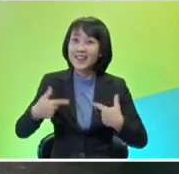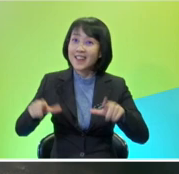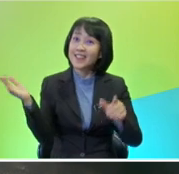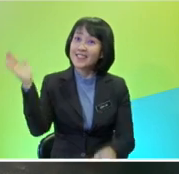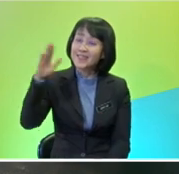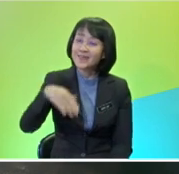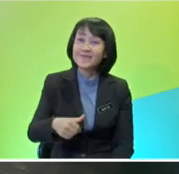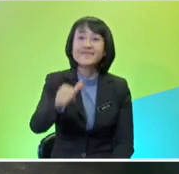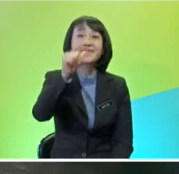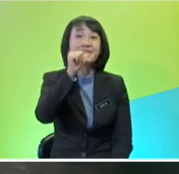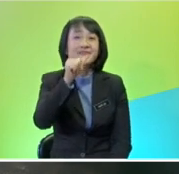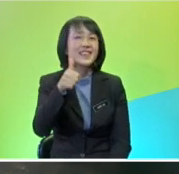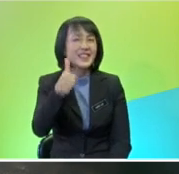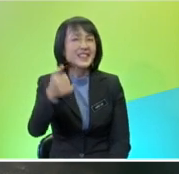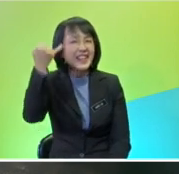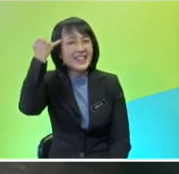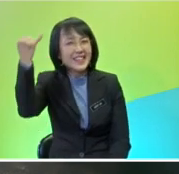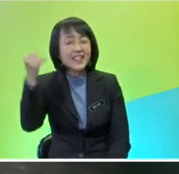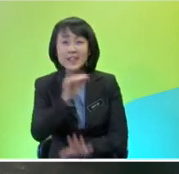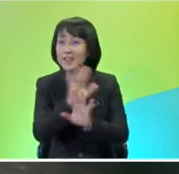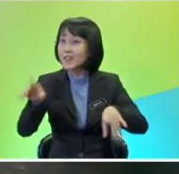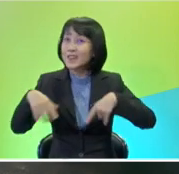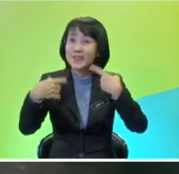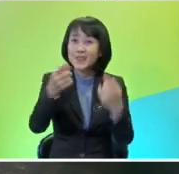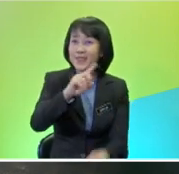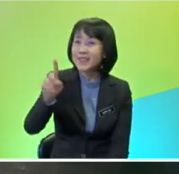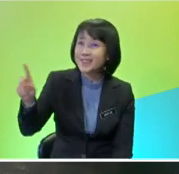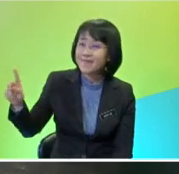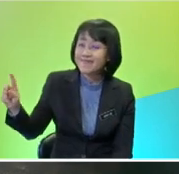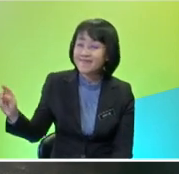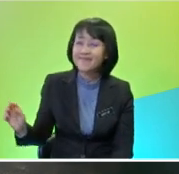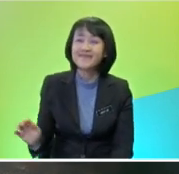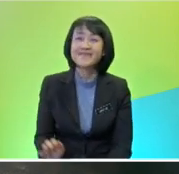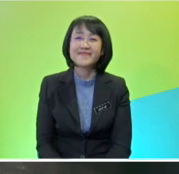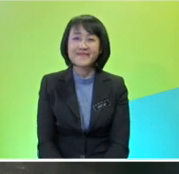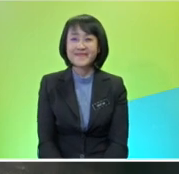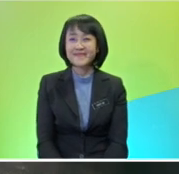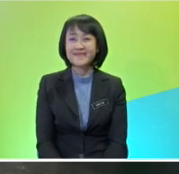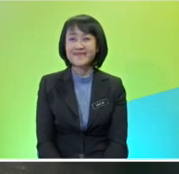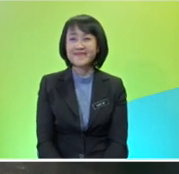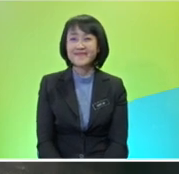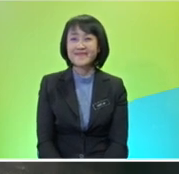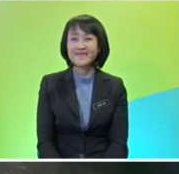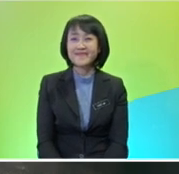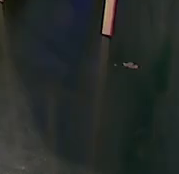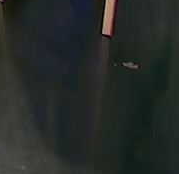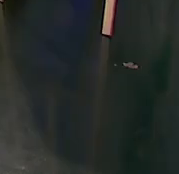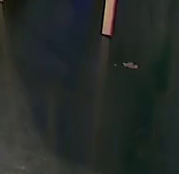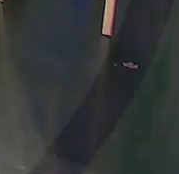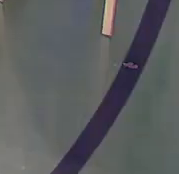Good idea! All right, so don't go anywhere. We'll be right back for Bahasa Inggeris slot tahap 1. Let's go have a drink. Yes.